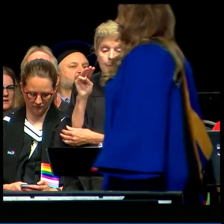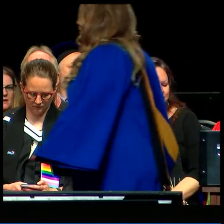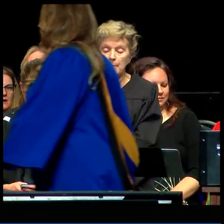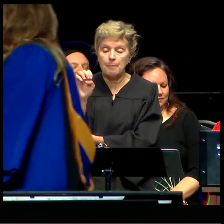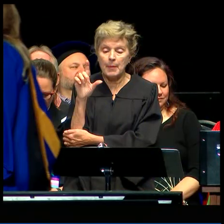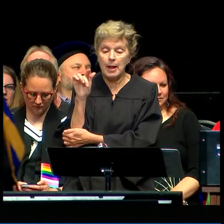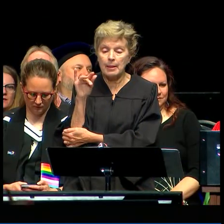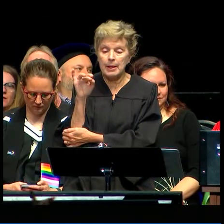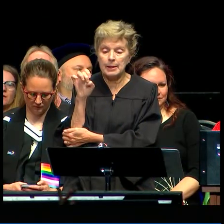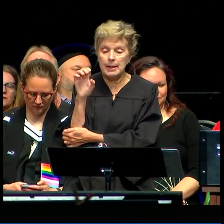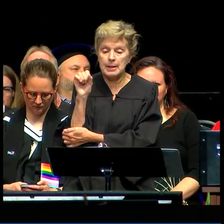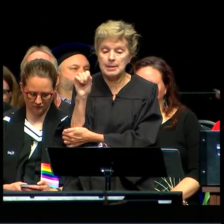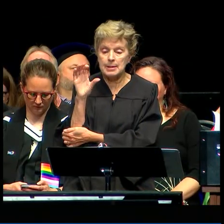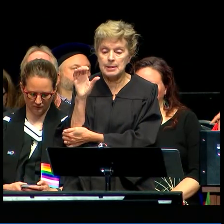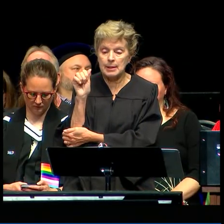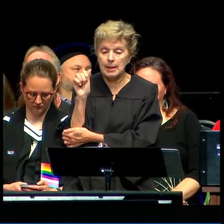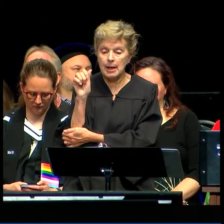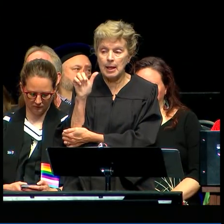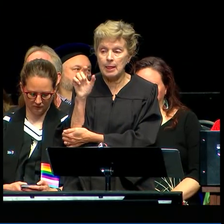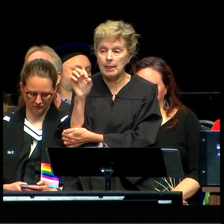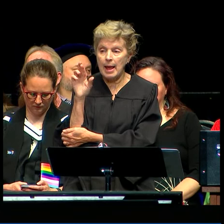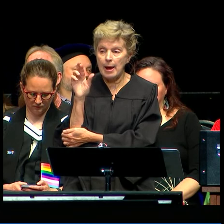Melanie Scalera.